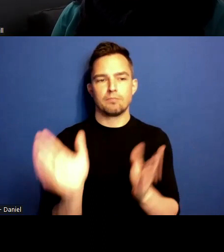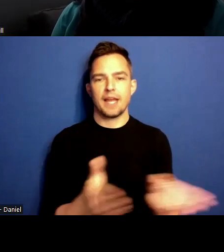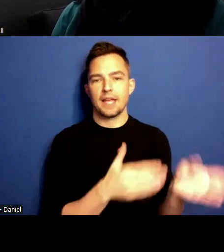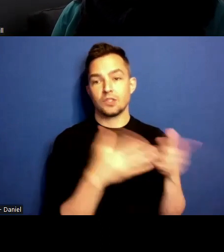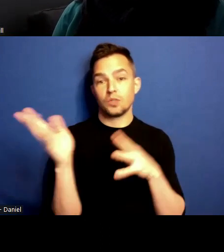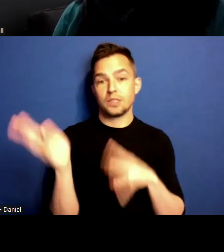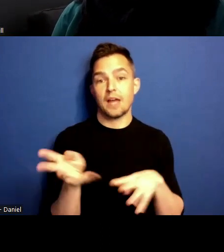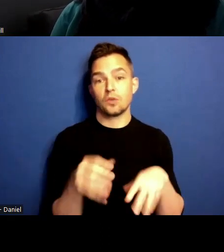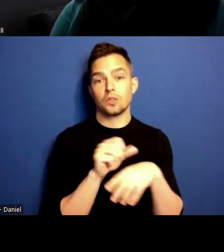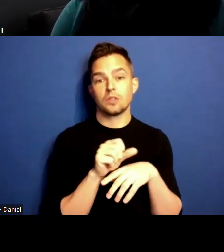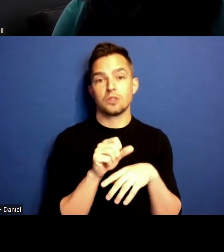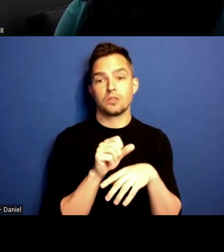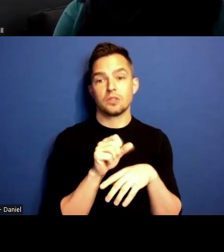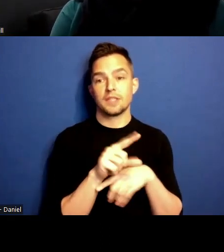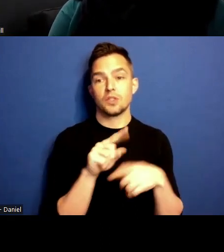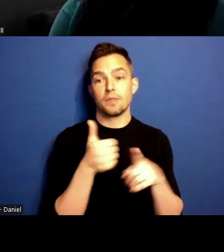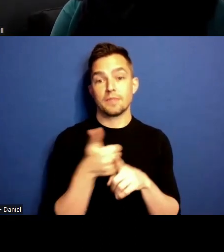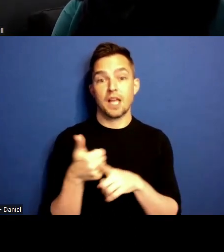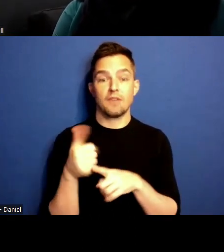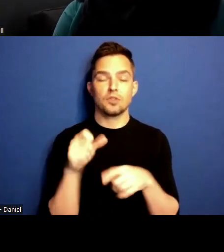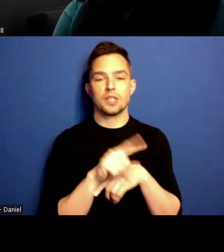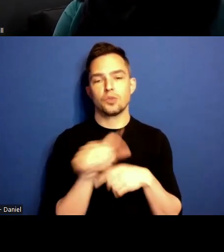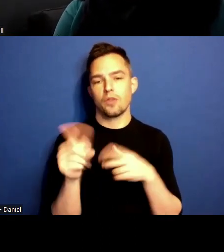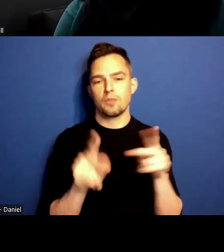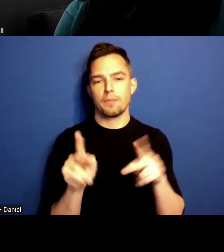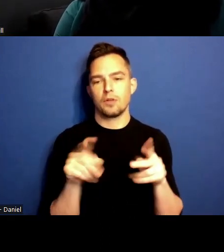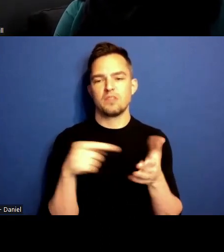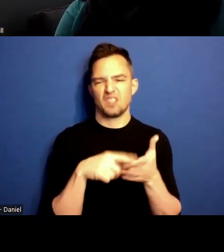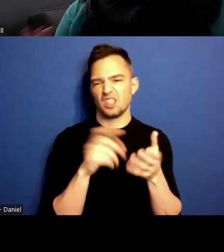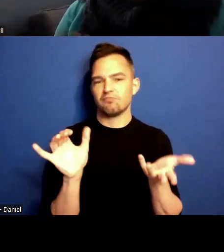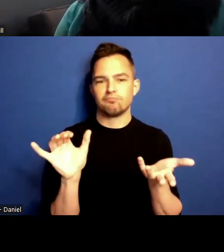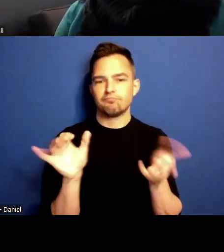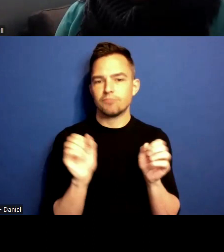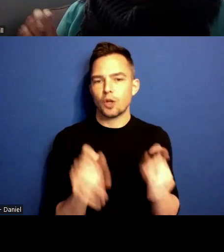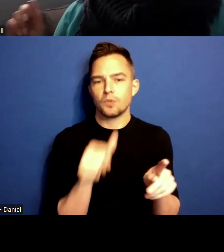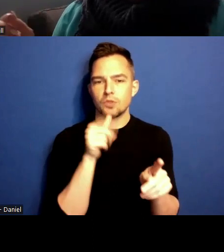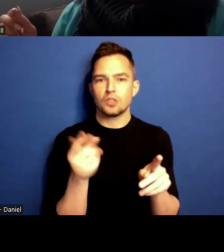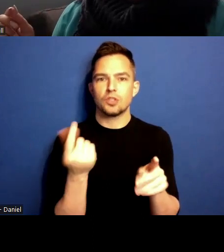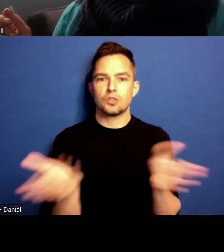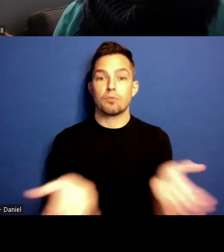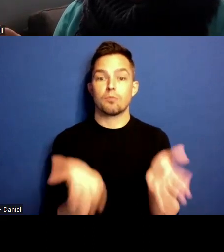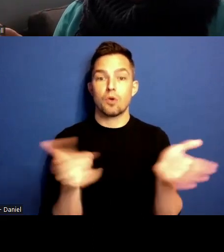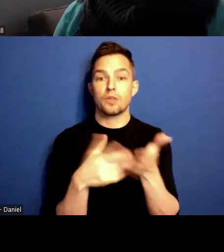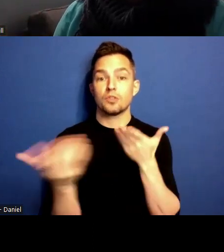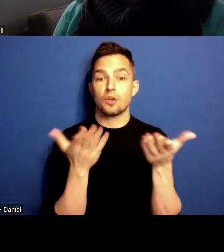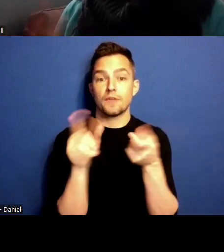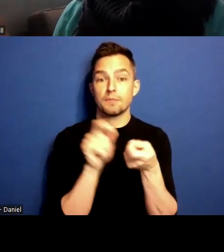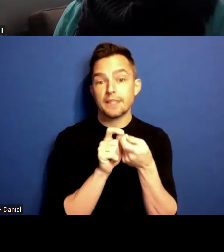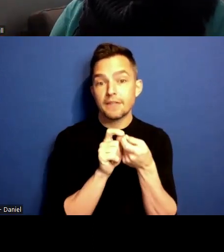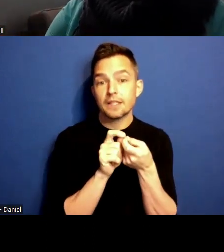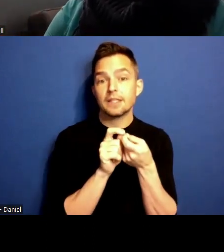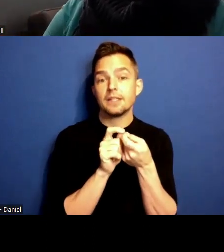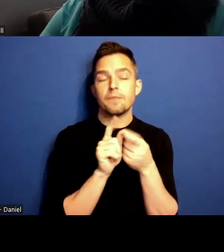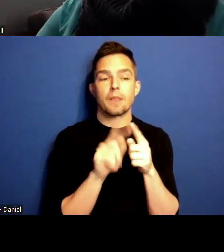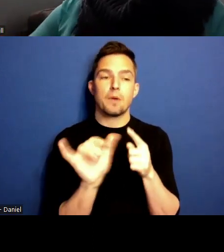send to themselves or others. So really see this as an opportunity, not just to promote this service in particular, but